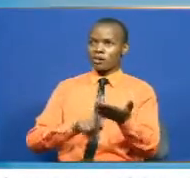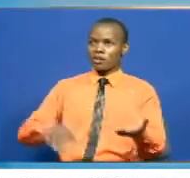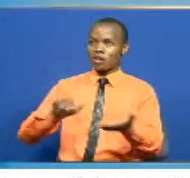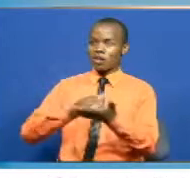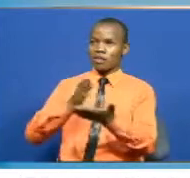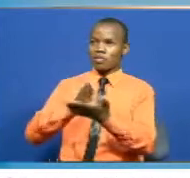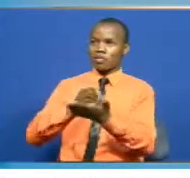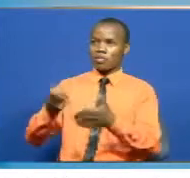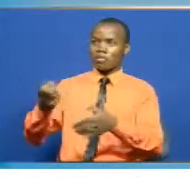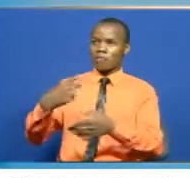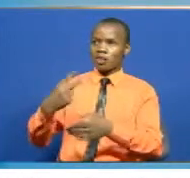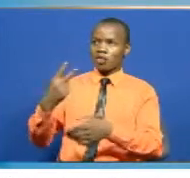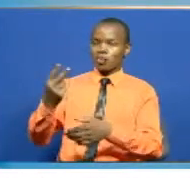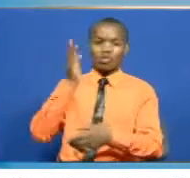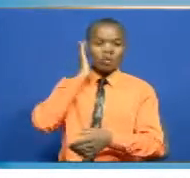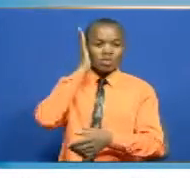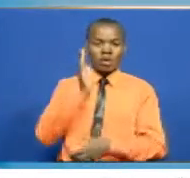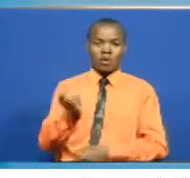February, I'm here.